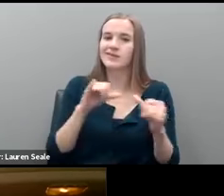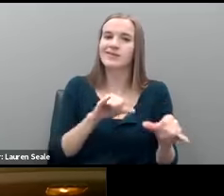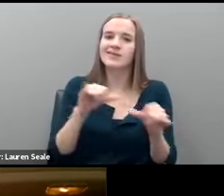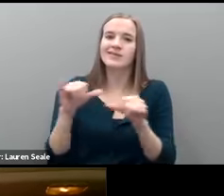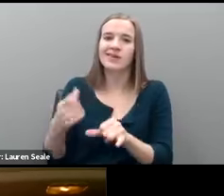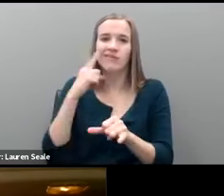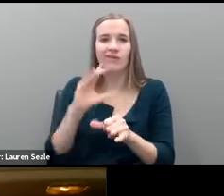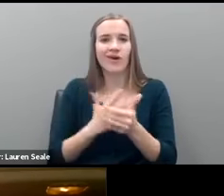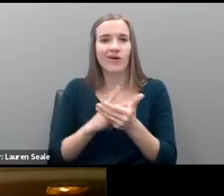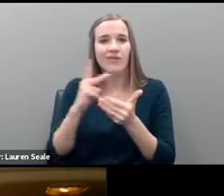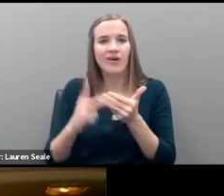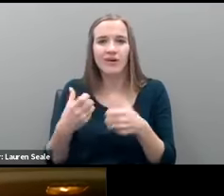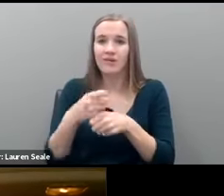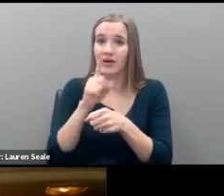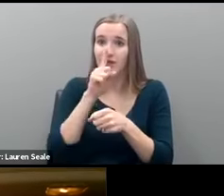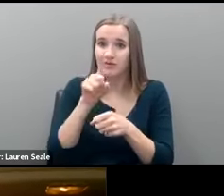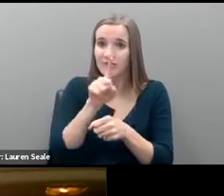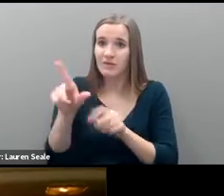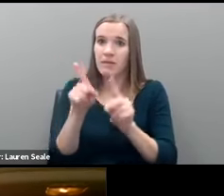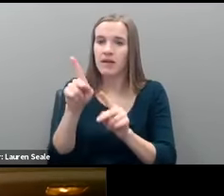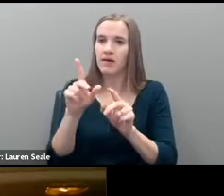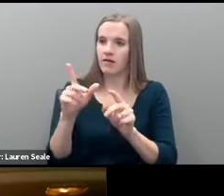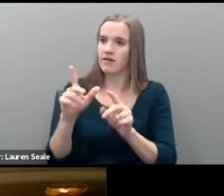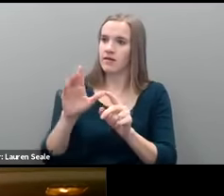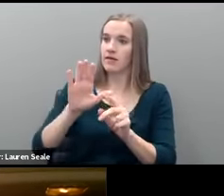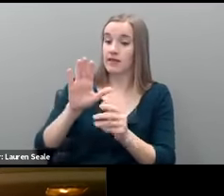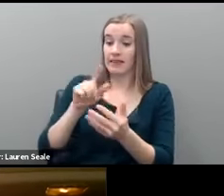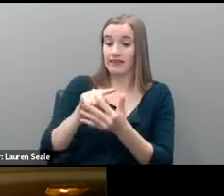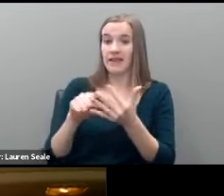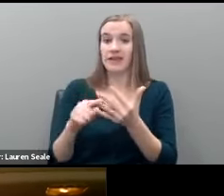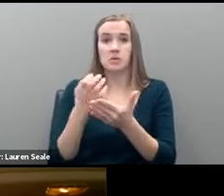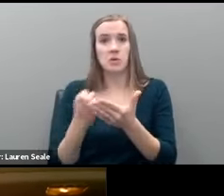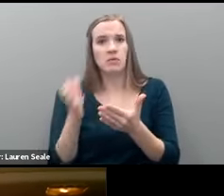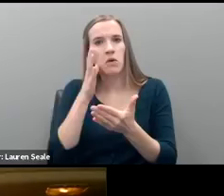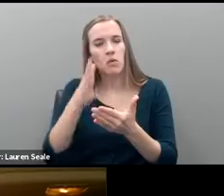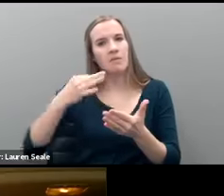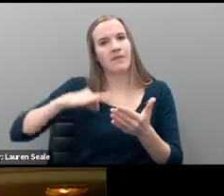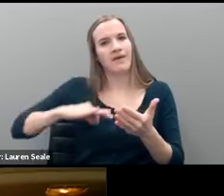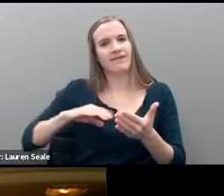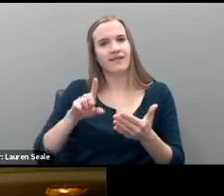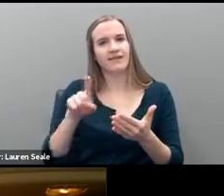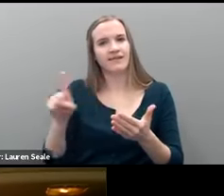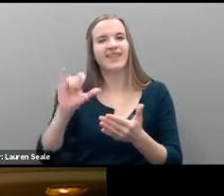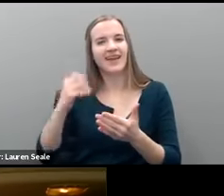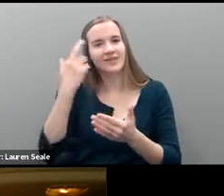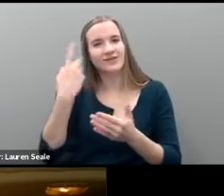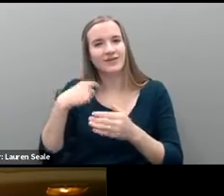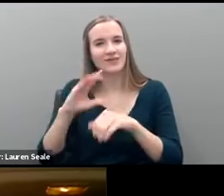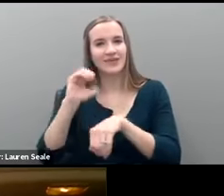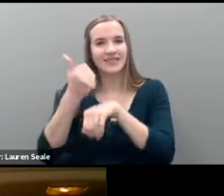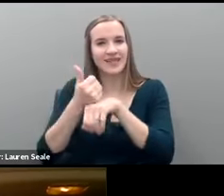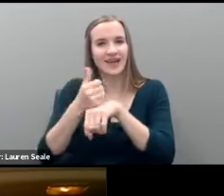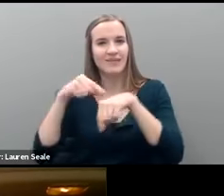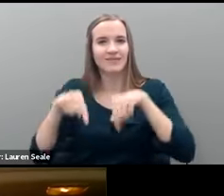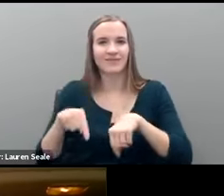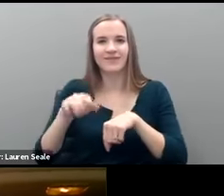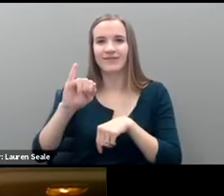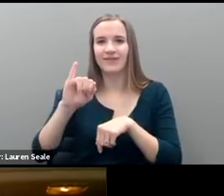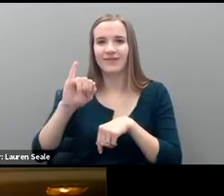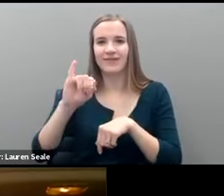of your environments is exactly why the Assistive Technology Project was put into place, and to provide those